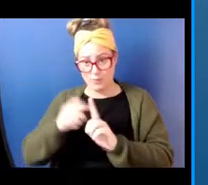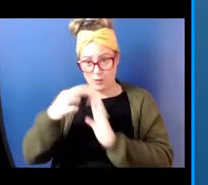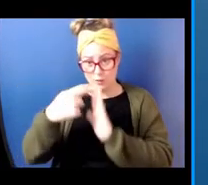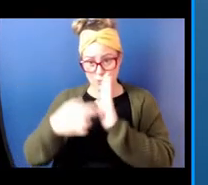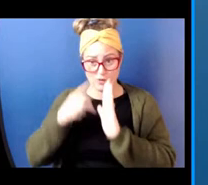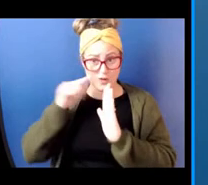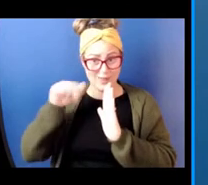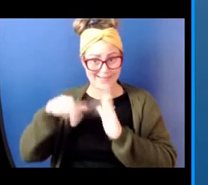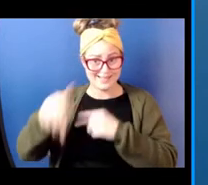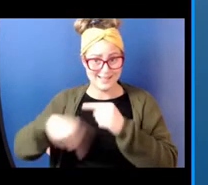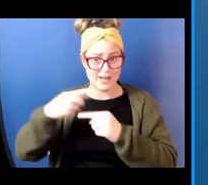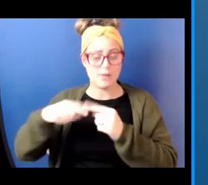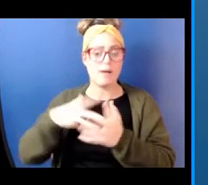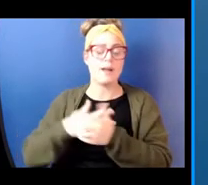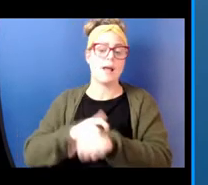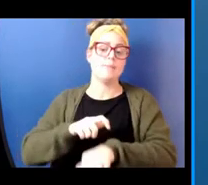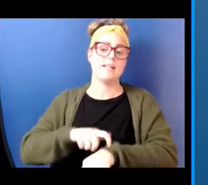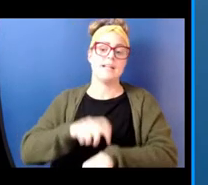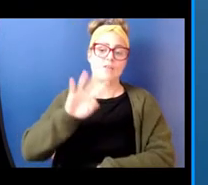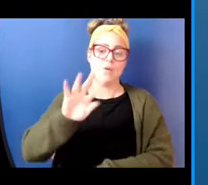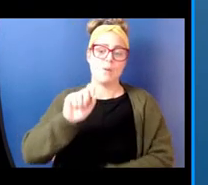and updated 4.17.8